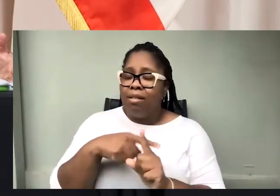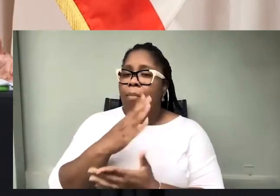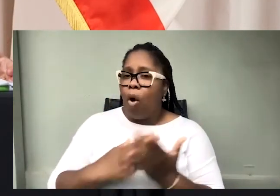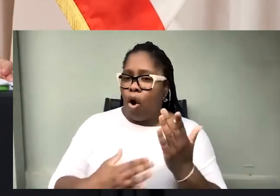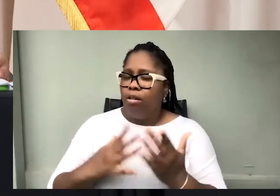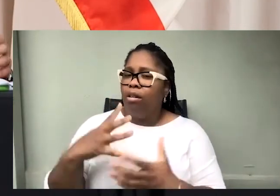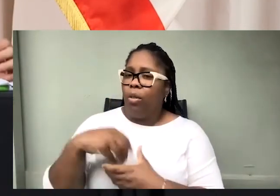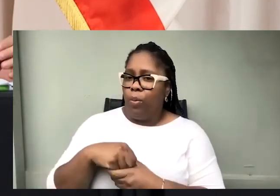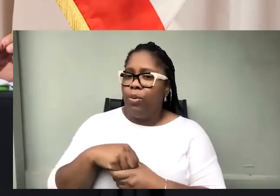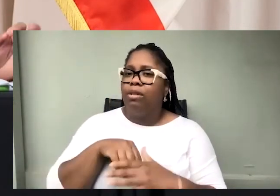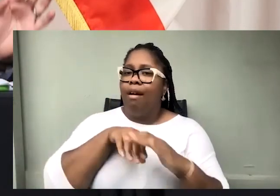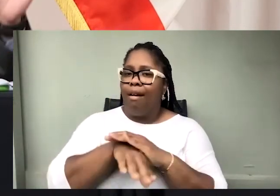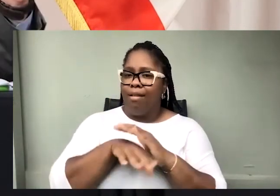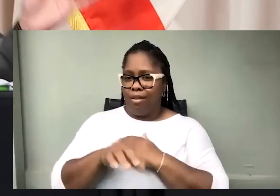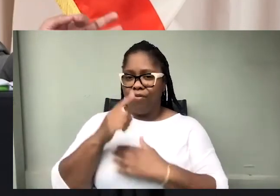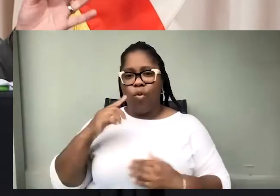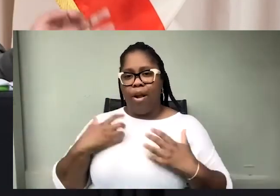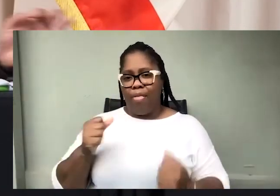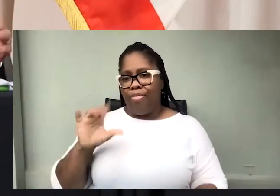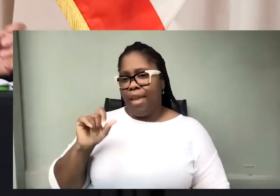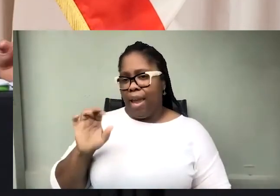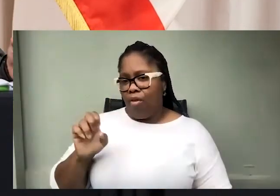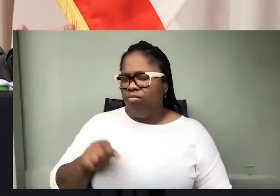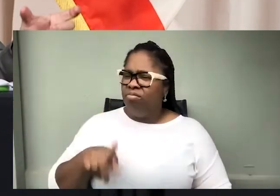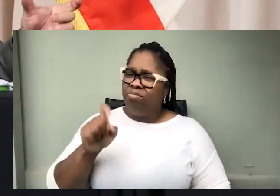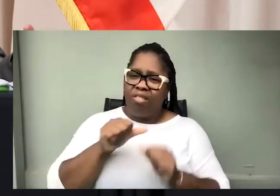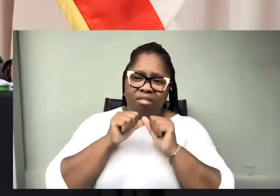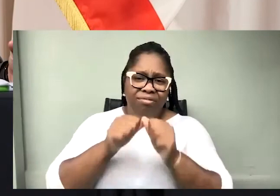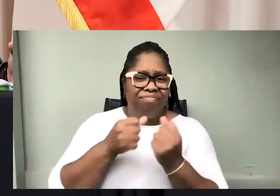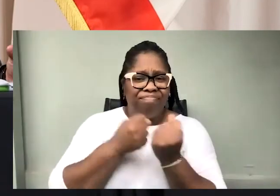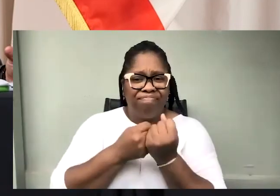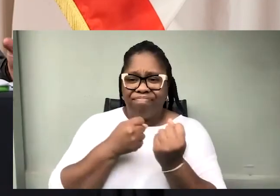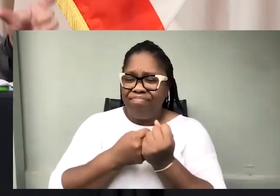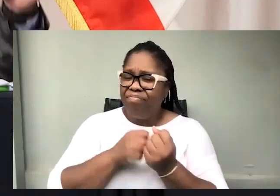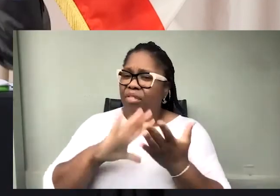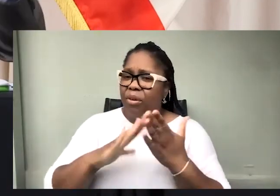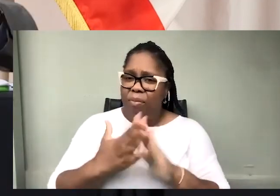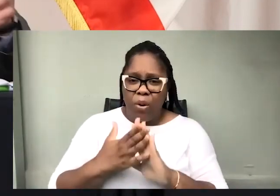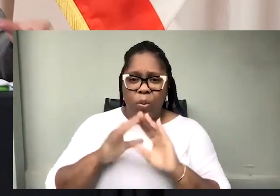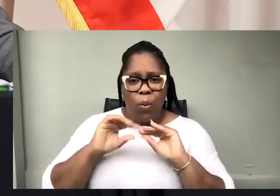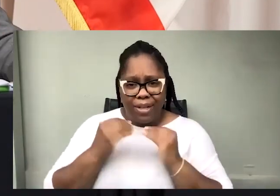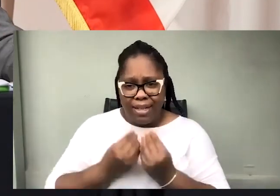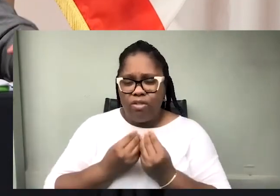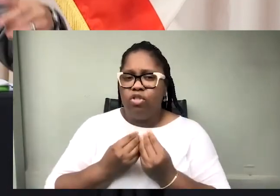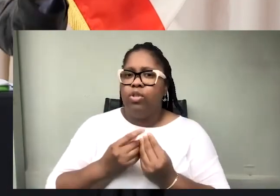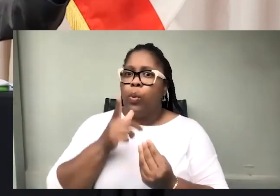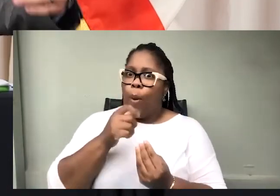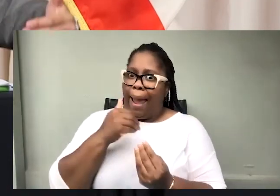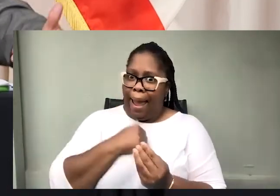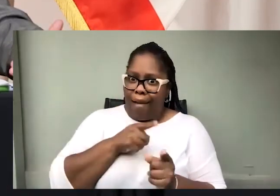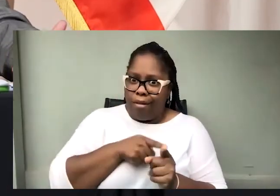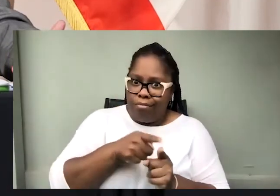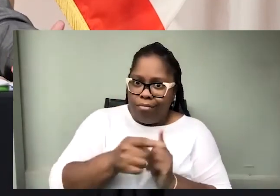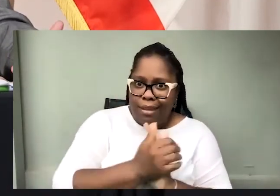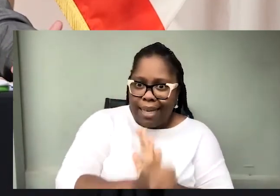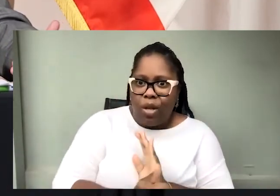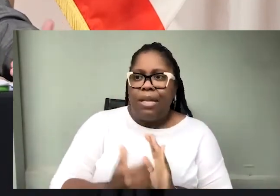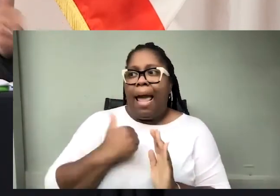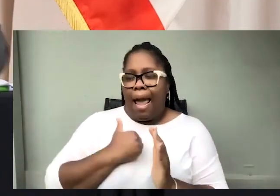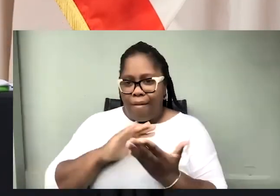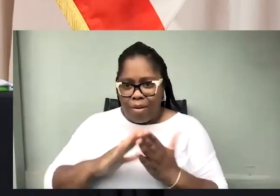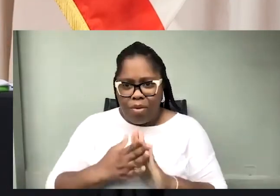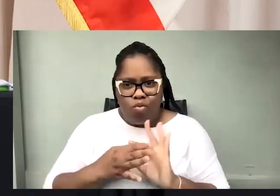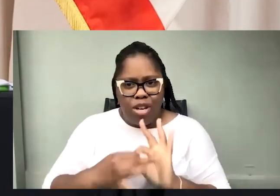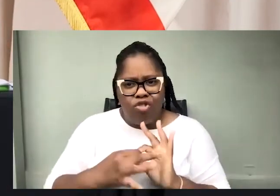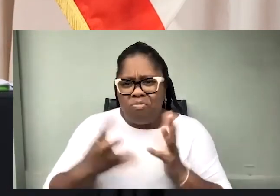to healthcare. And I think we need to keep supporting these types of community organizations that have the specialization, that have the community